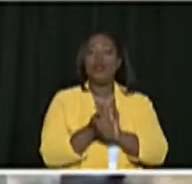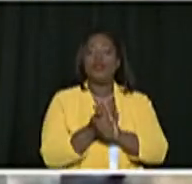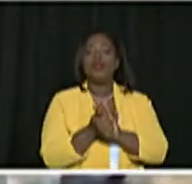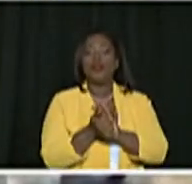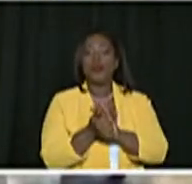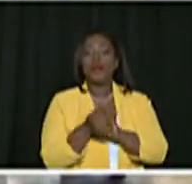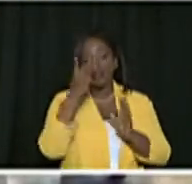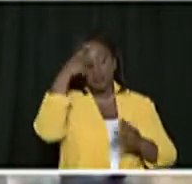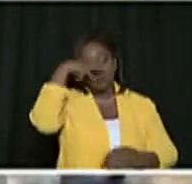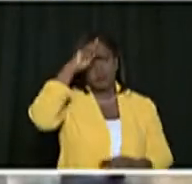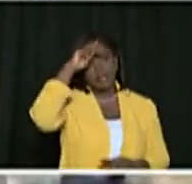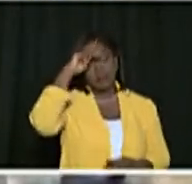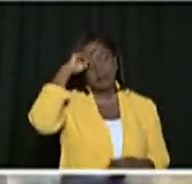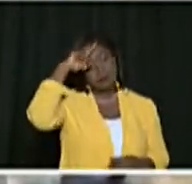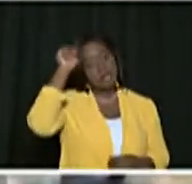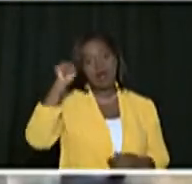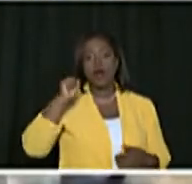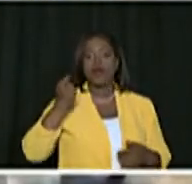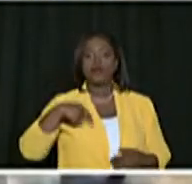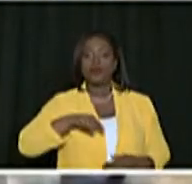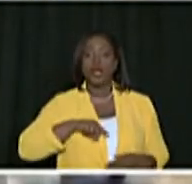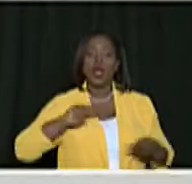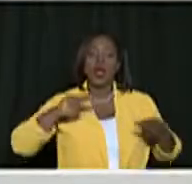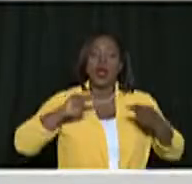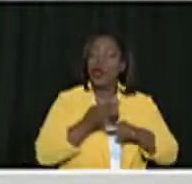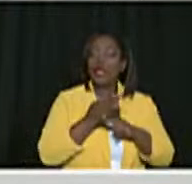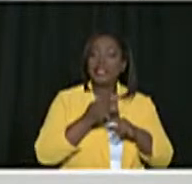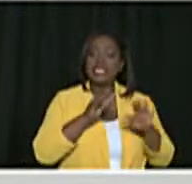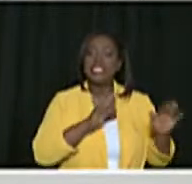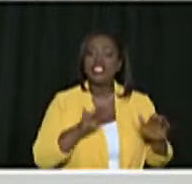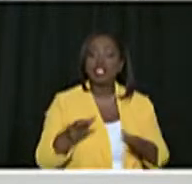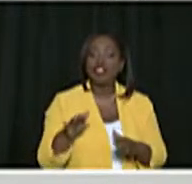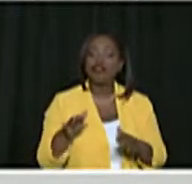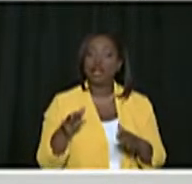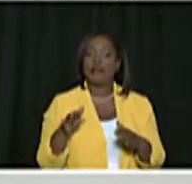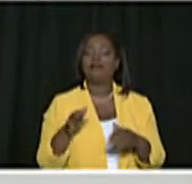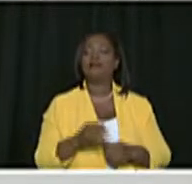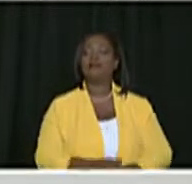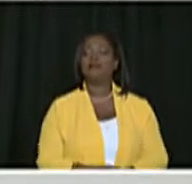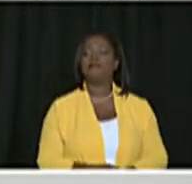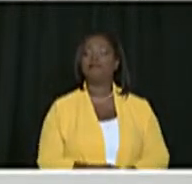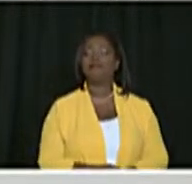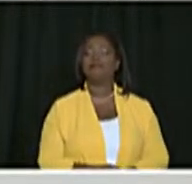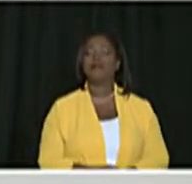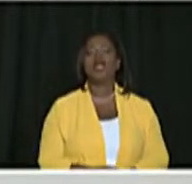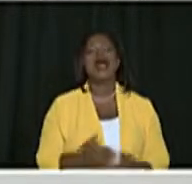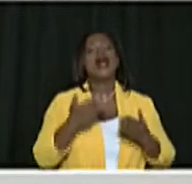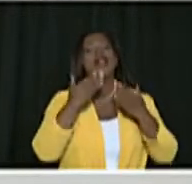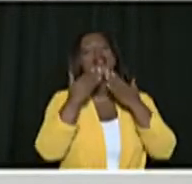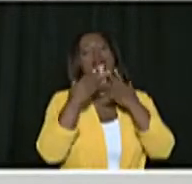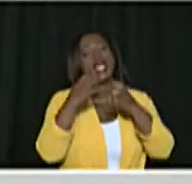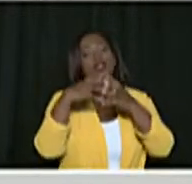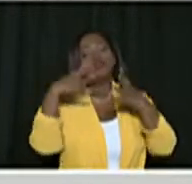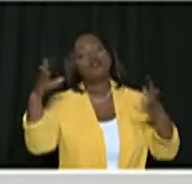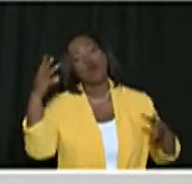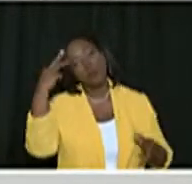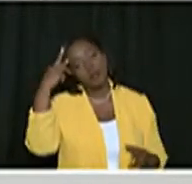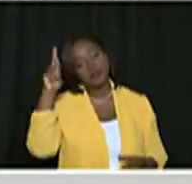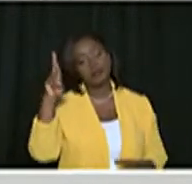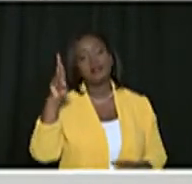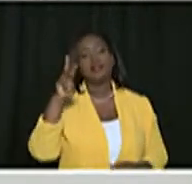children will never recover from. Thank you very much, Robert Williams. And this is one of the reasons why we have